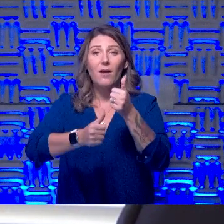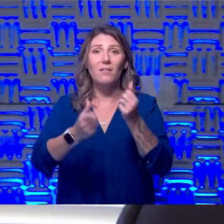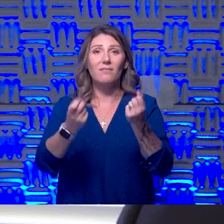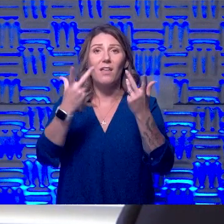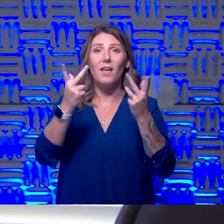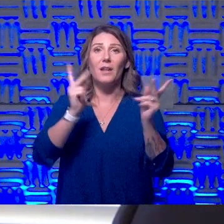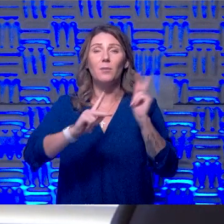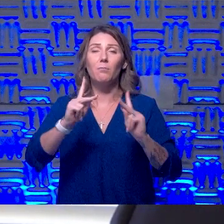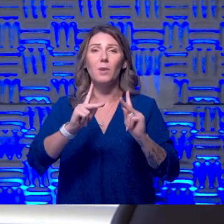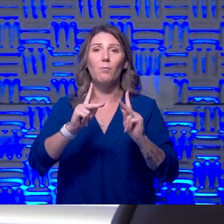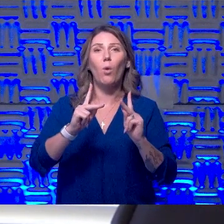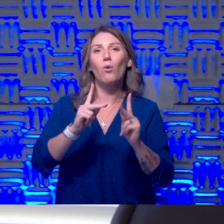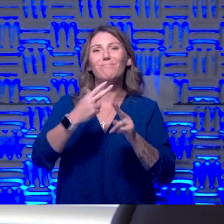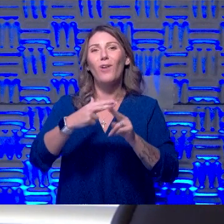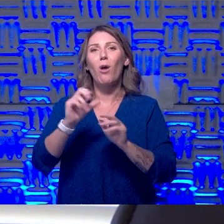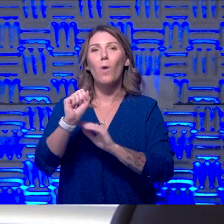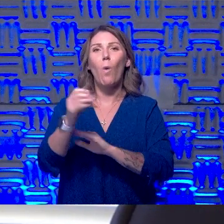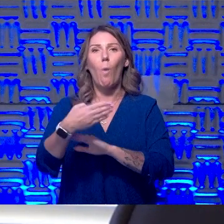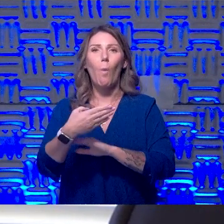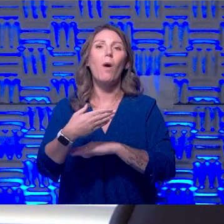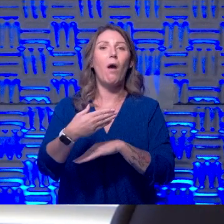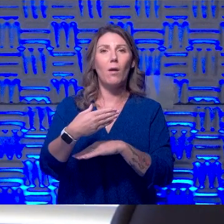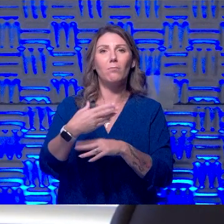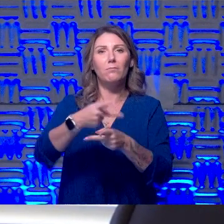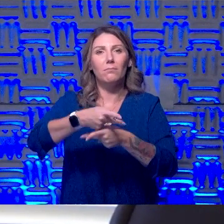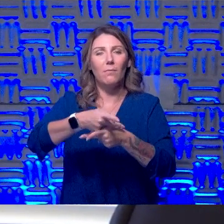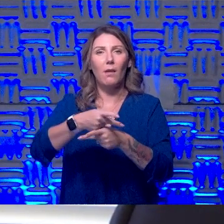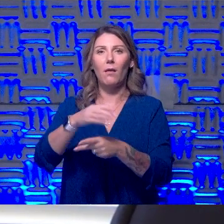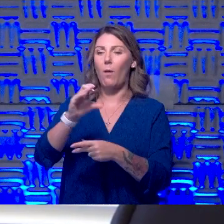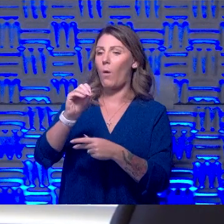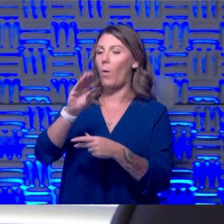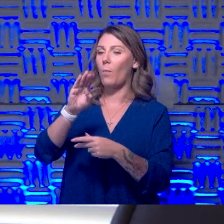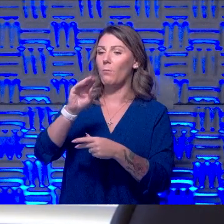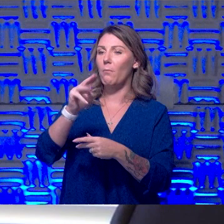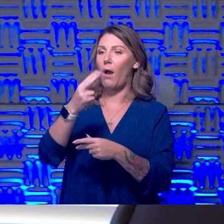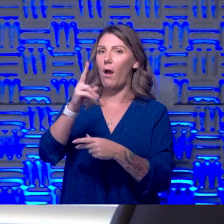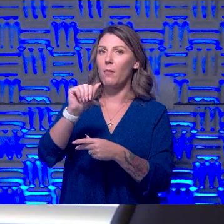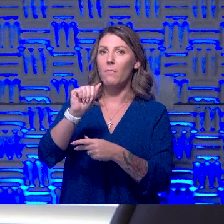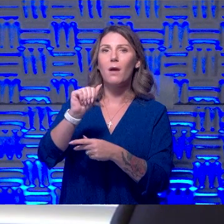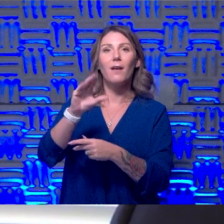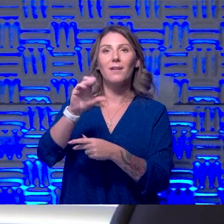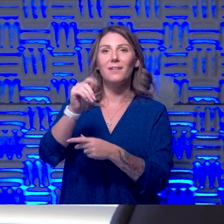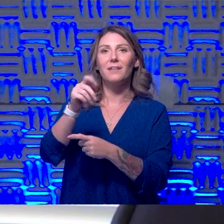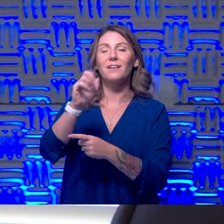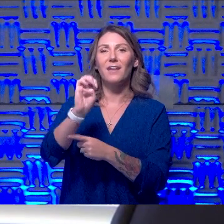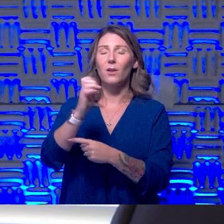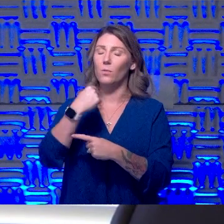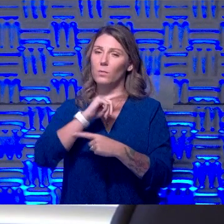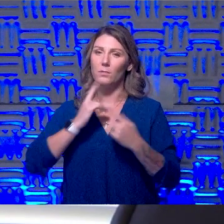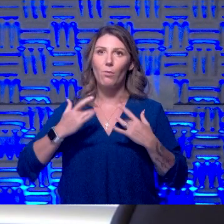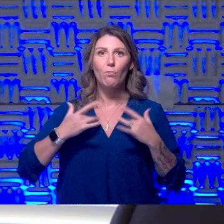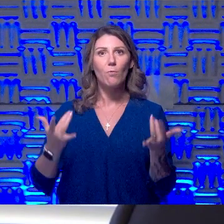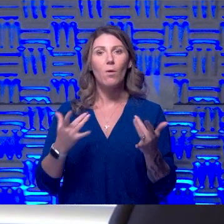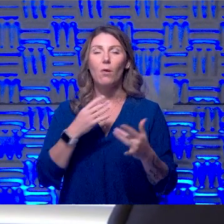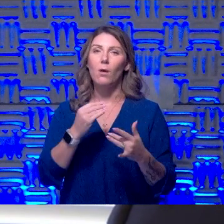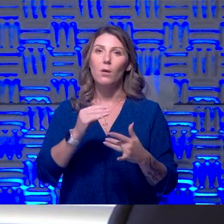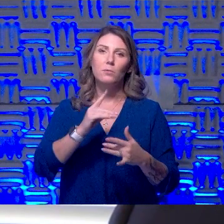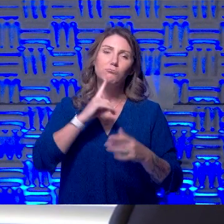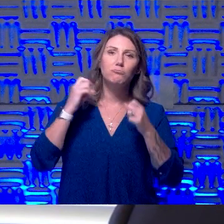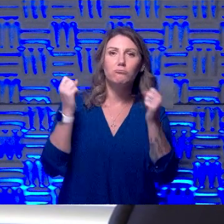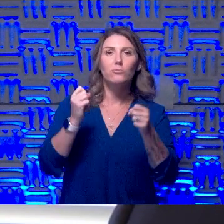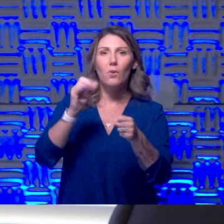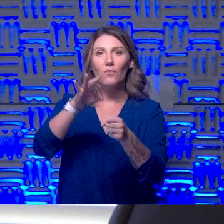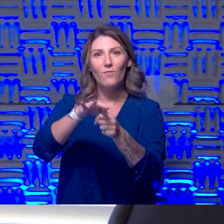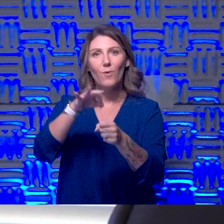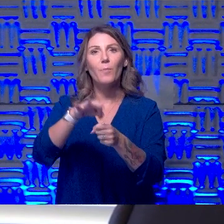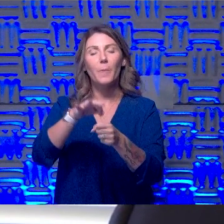call Obamacare. But we're thrilled and we're grateful for the people of the state of Missouri for that very strong affirmative vote. We